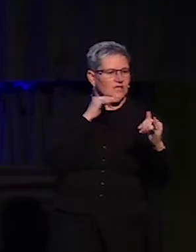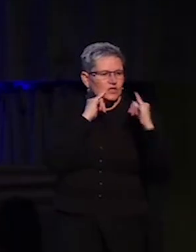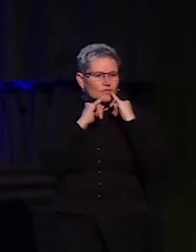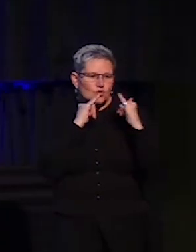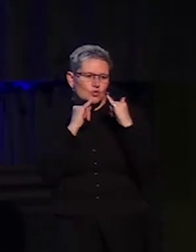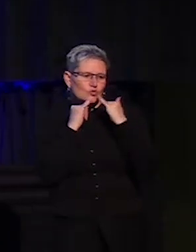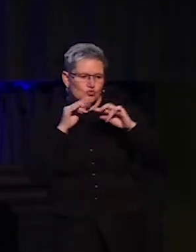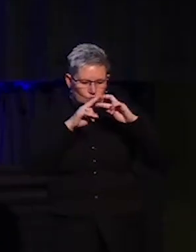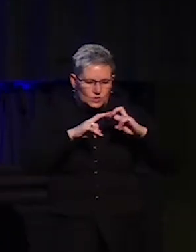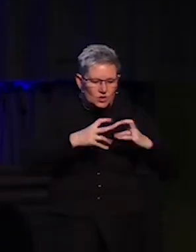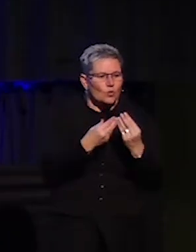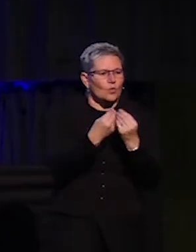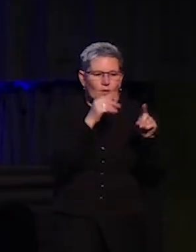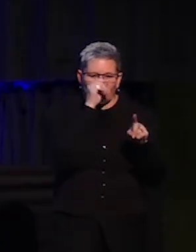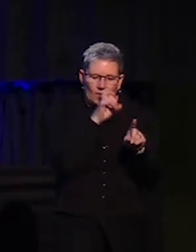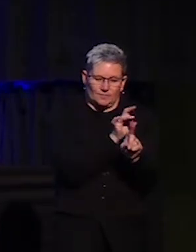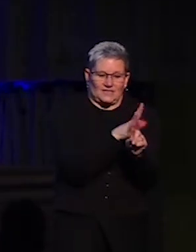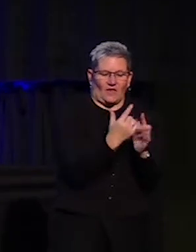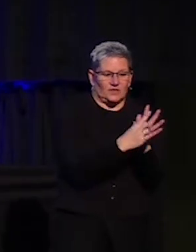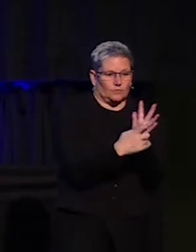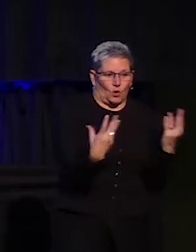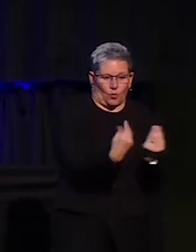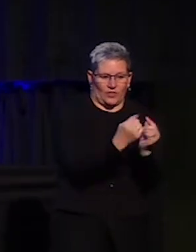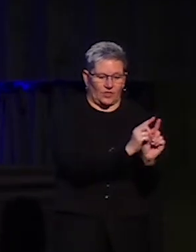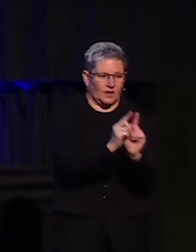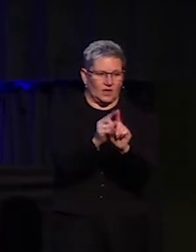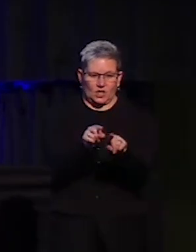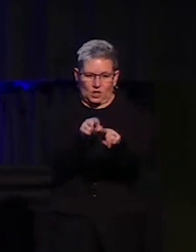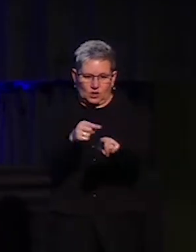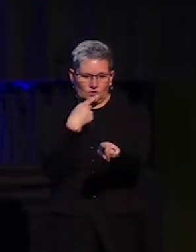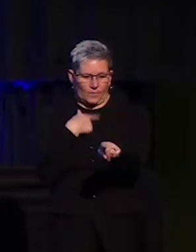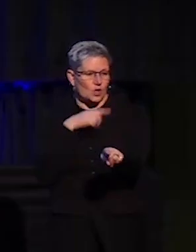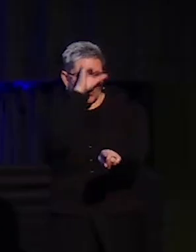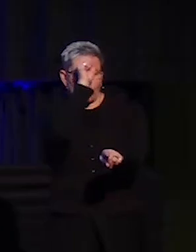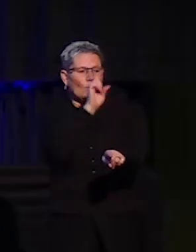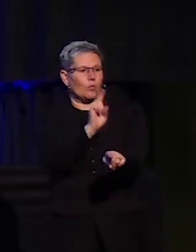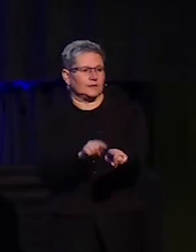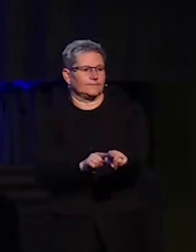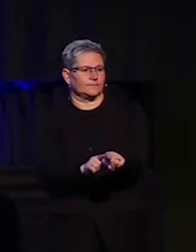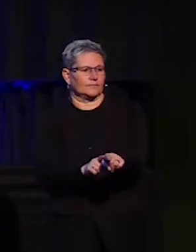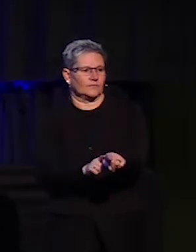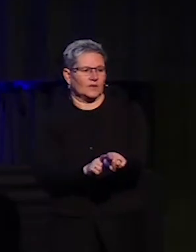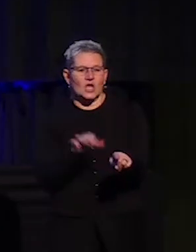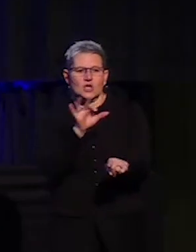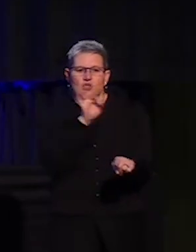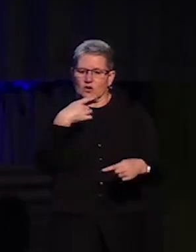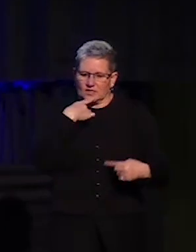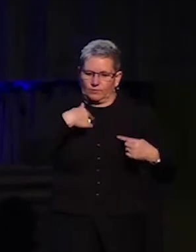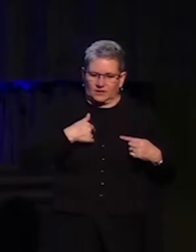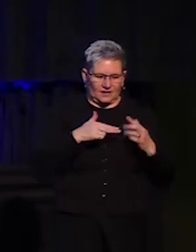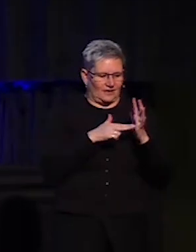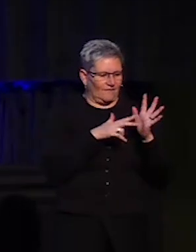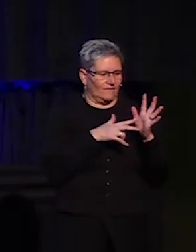interviews and research with people with disabilities. And the one thing she said she remembered was when I said, "Don't tell me to navigate, I'm